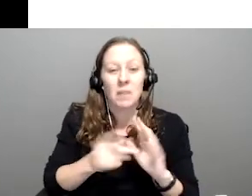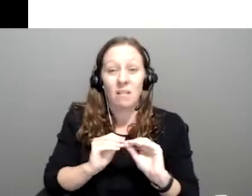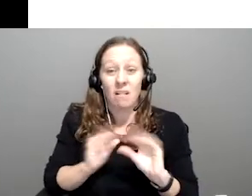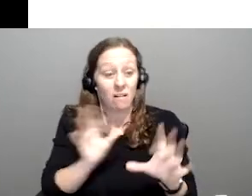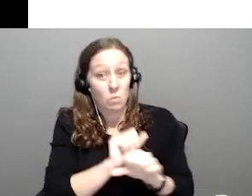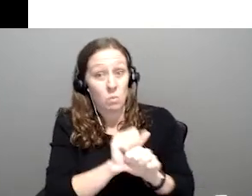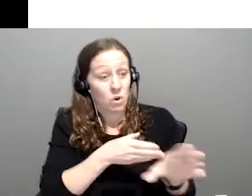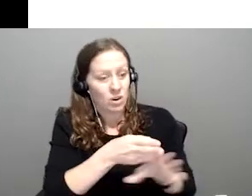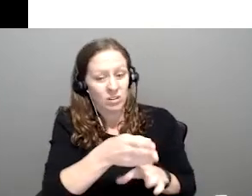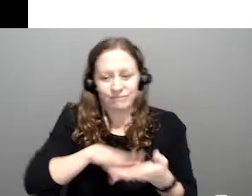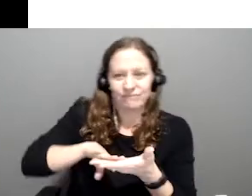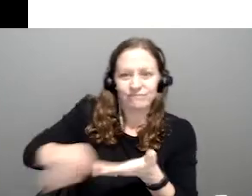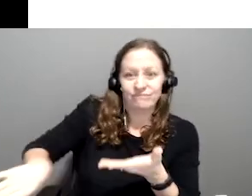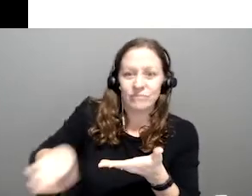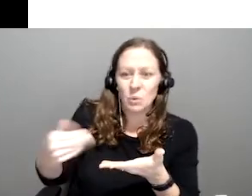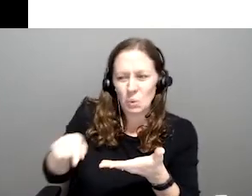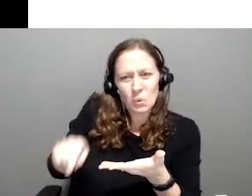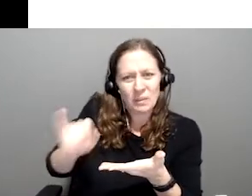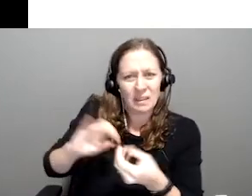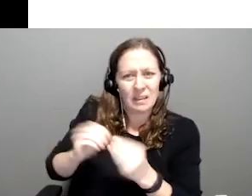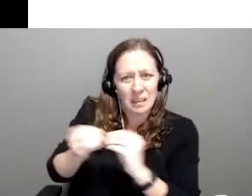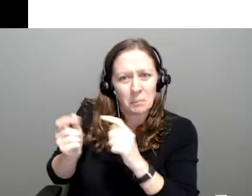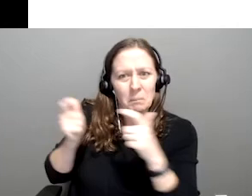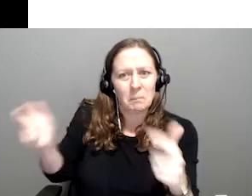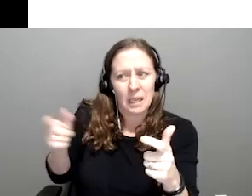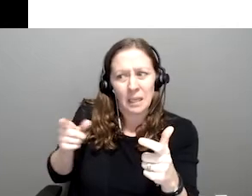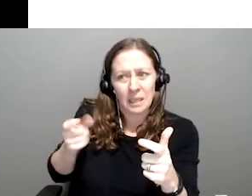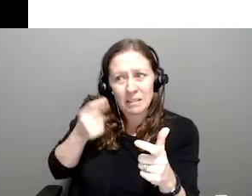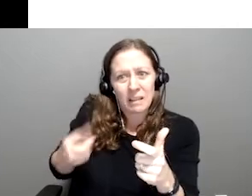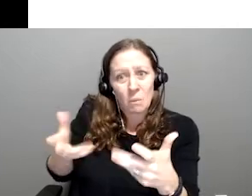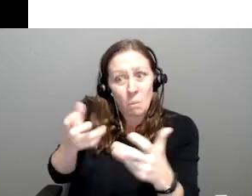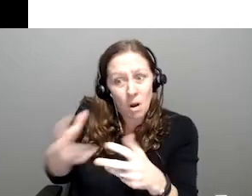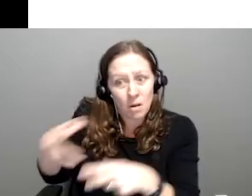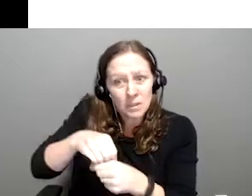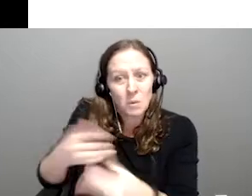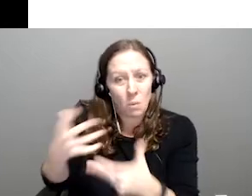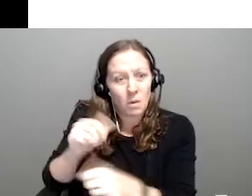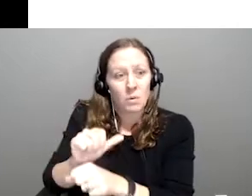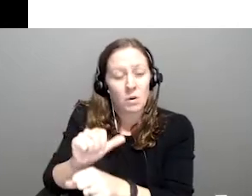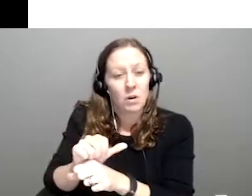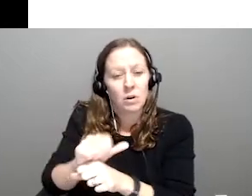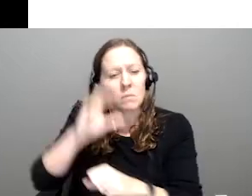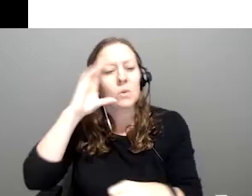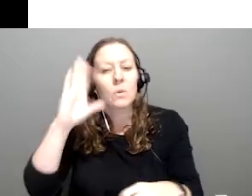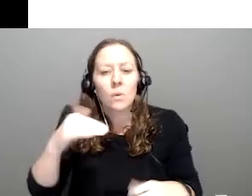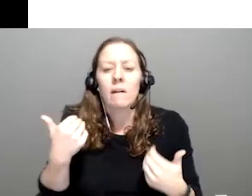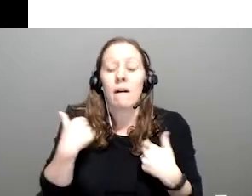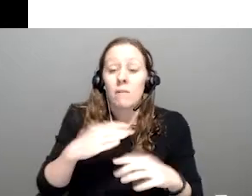who want to enter and want to participate. And clearly there's environmental as well as personal barriers that might